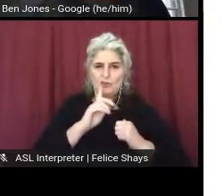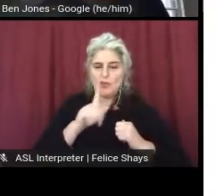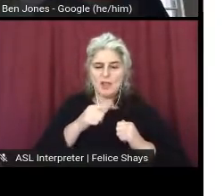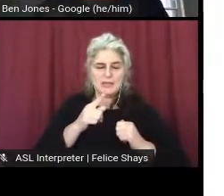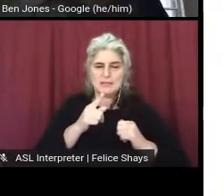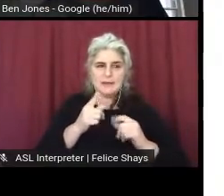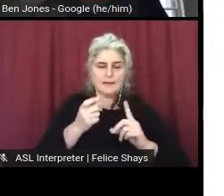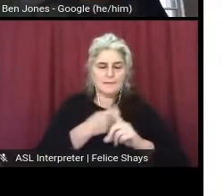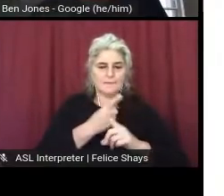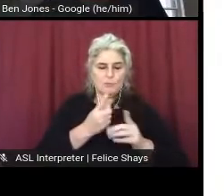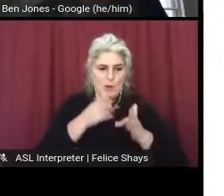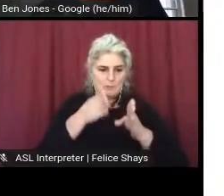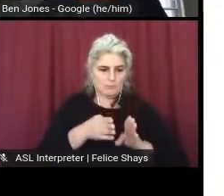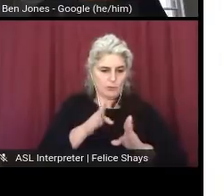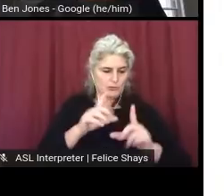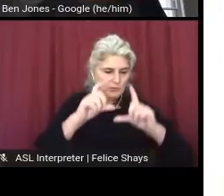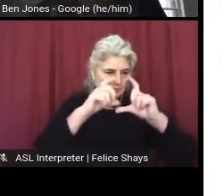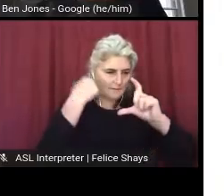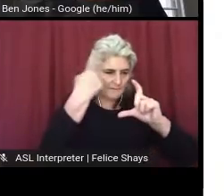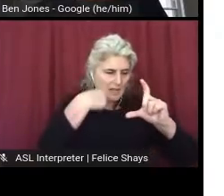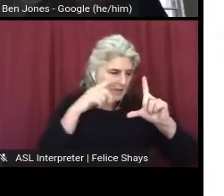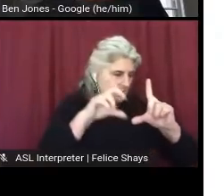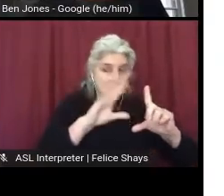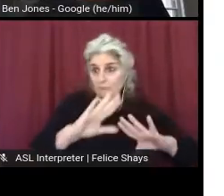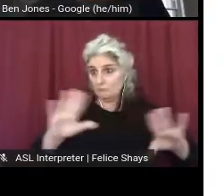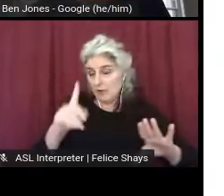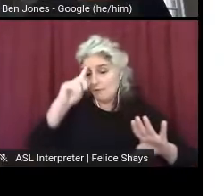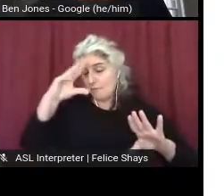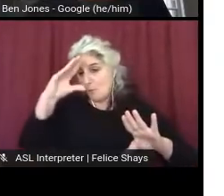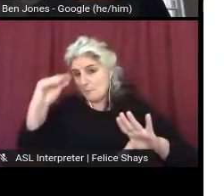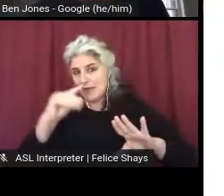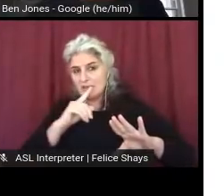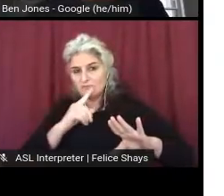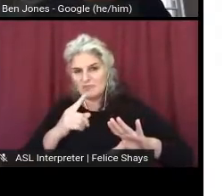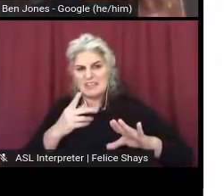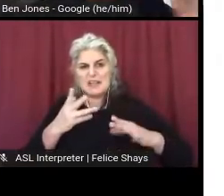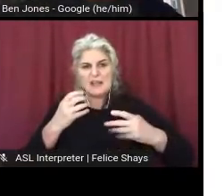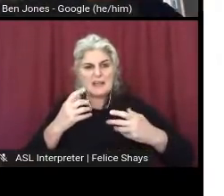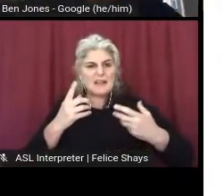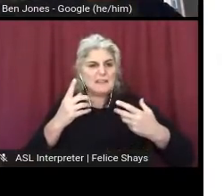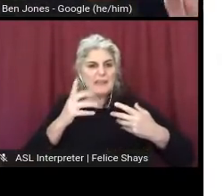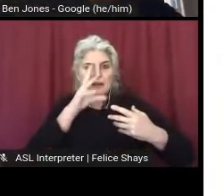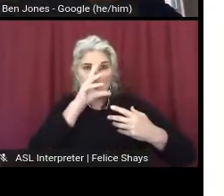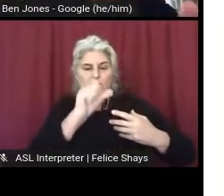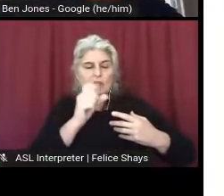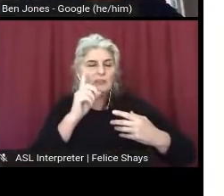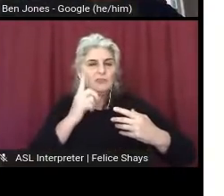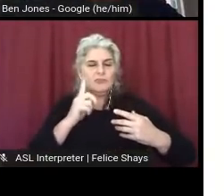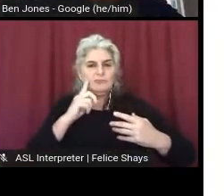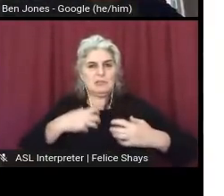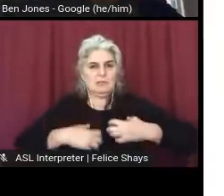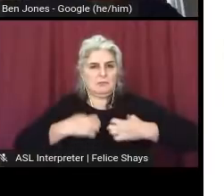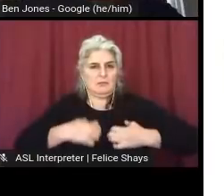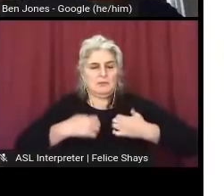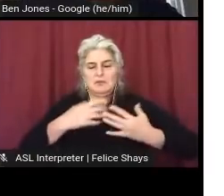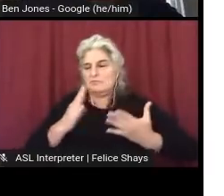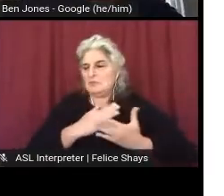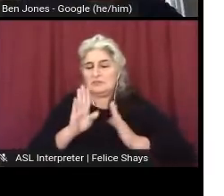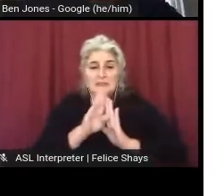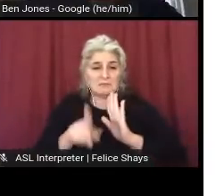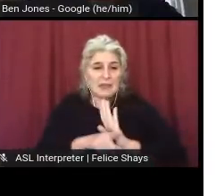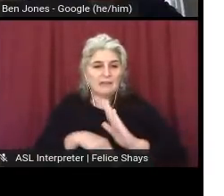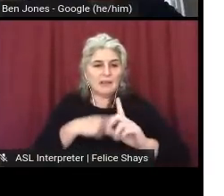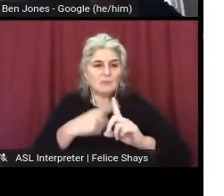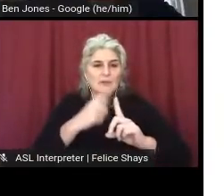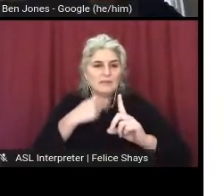of critics and driven by a kind of propulsive music in the background. So very different style of storytelling for a